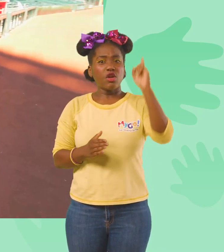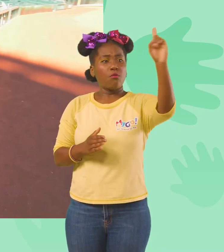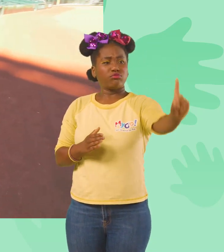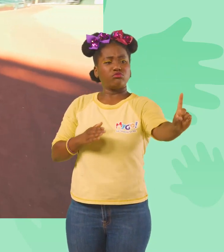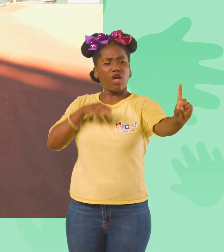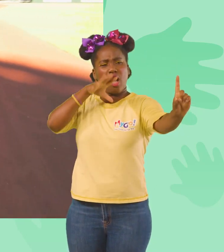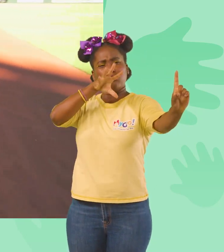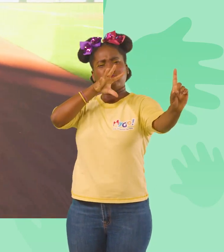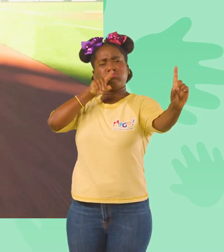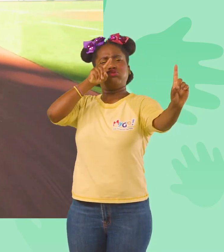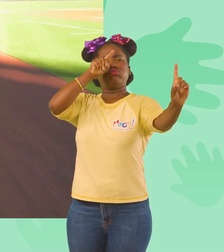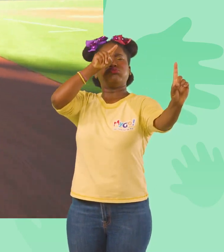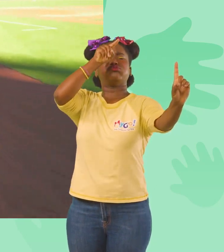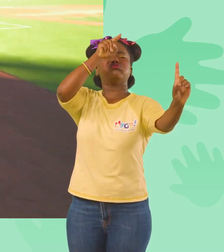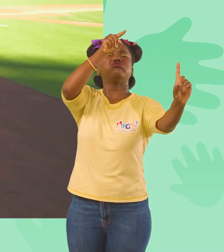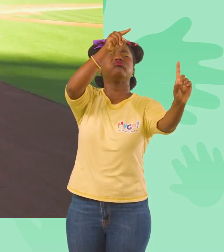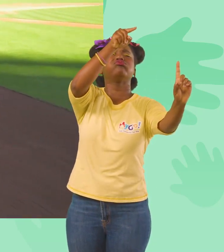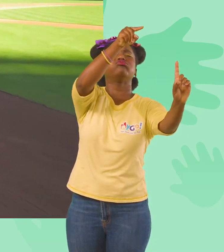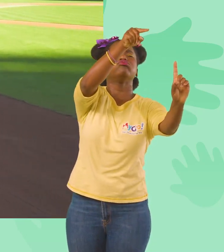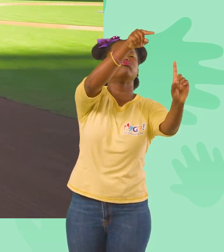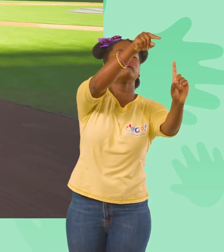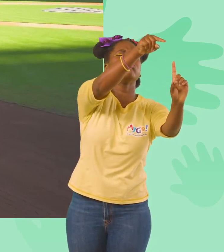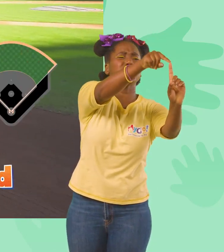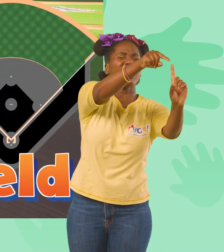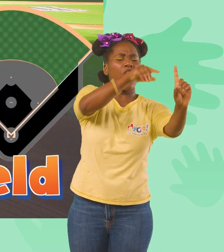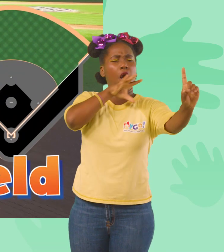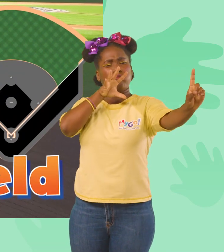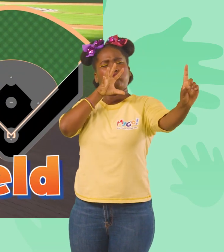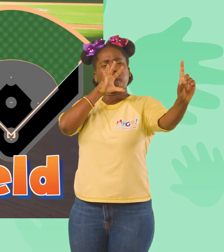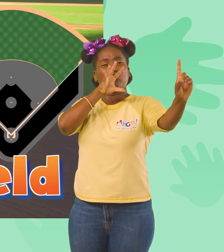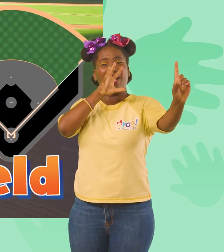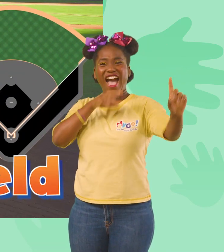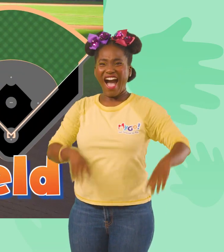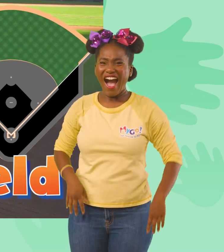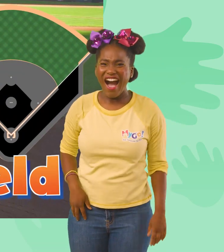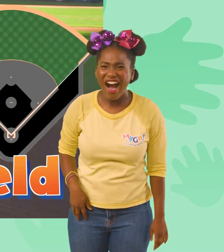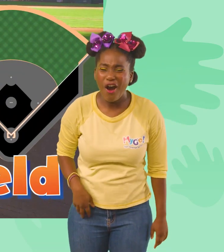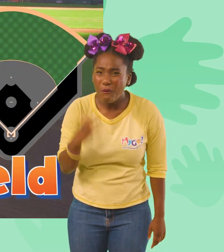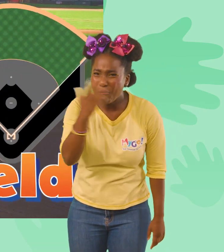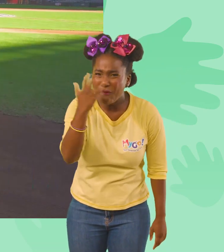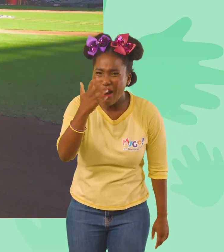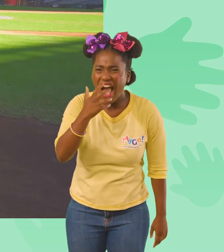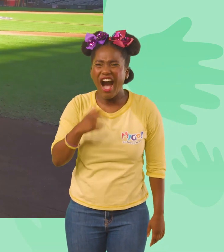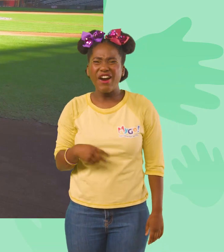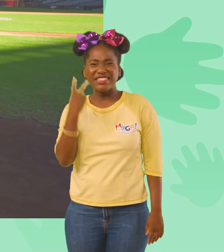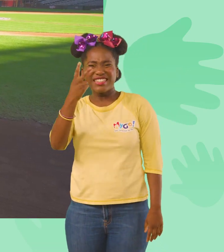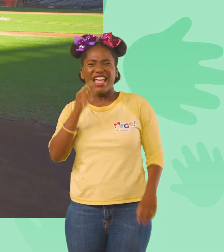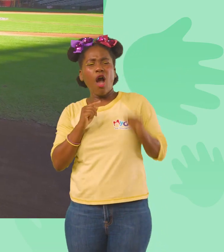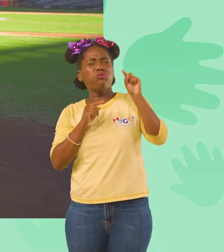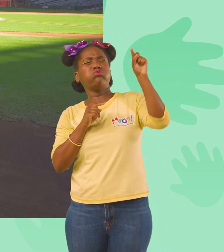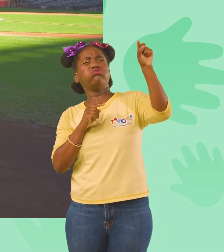away. The players in the outfield. The outfield. Whoa, look how far away it is.